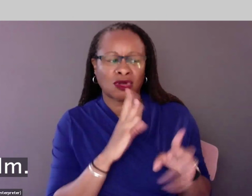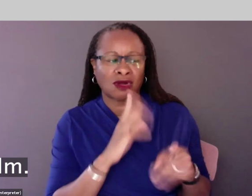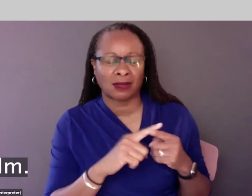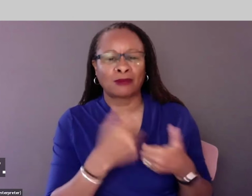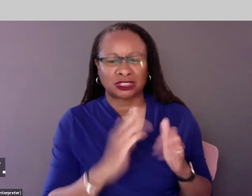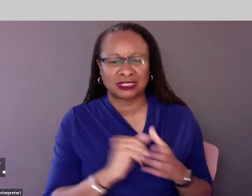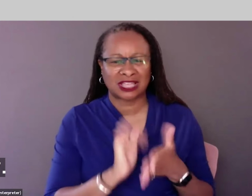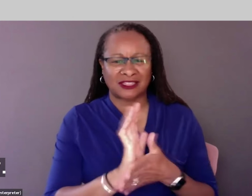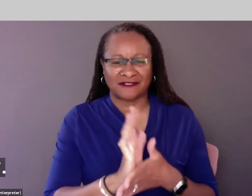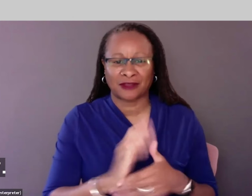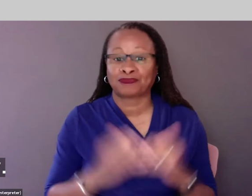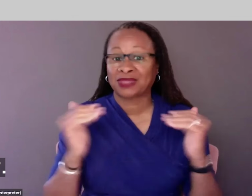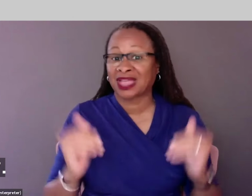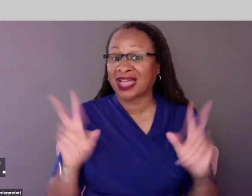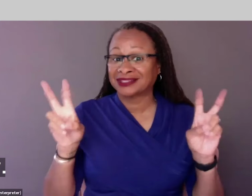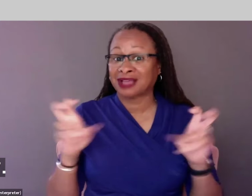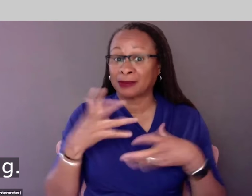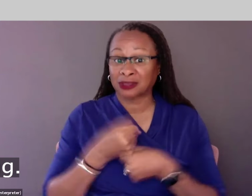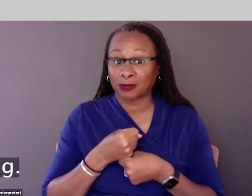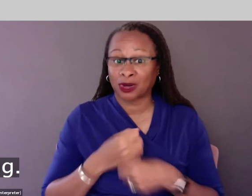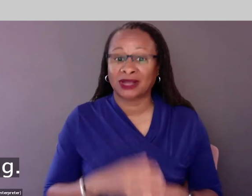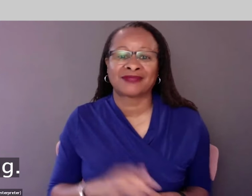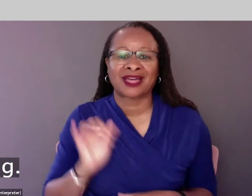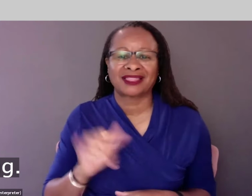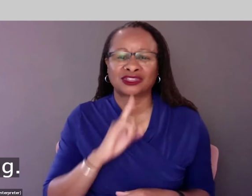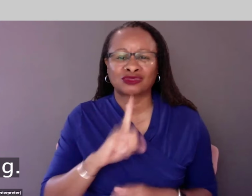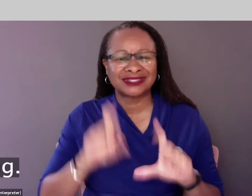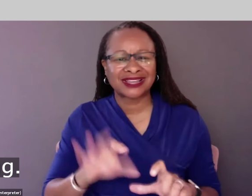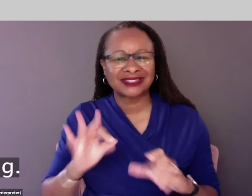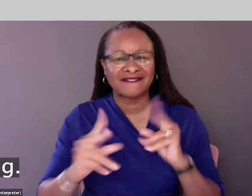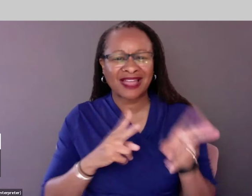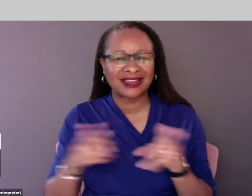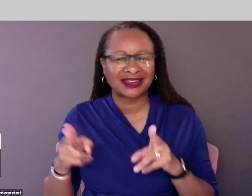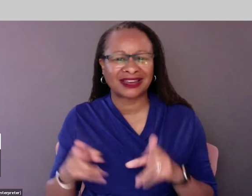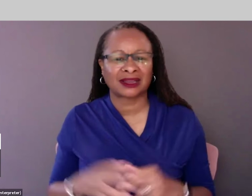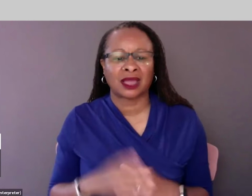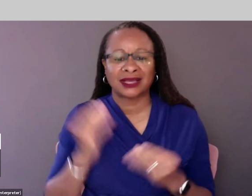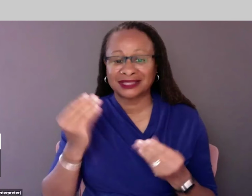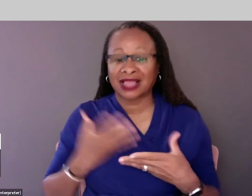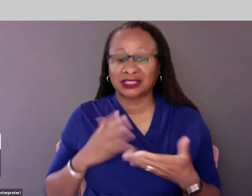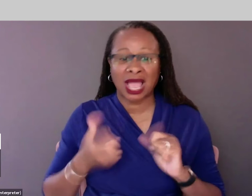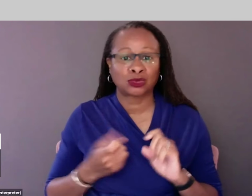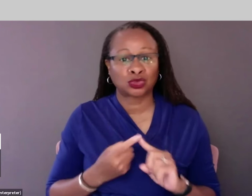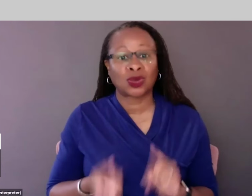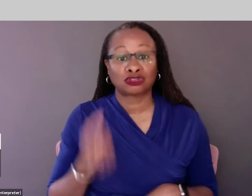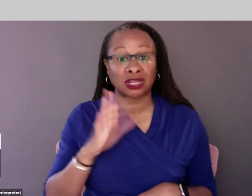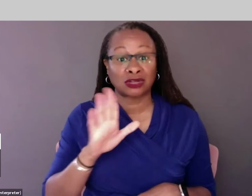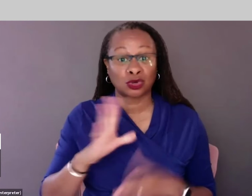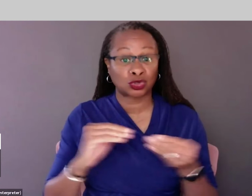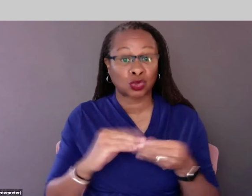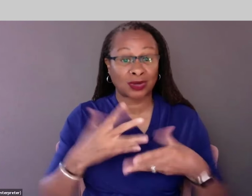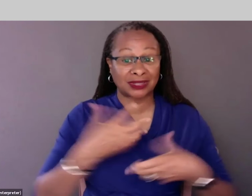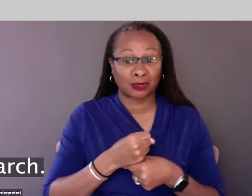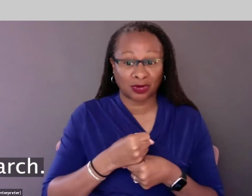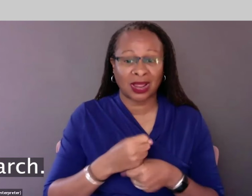film. Next is the topic summary. This is really a test of editing. Tell us how to understand your story summary,